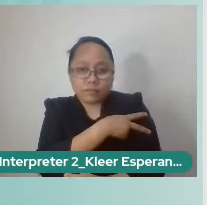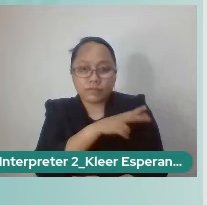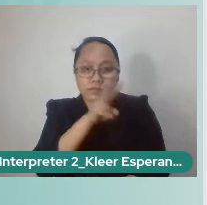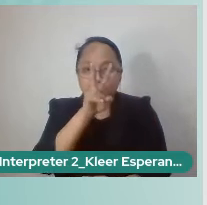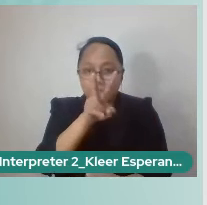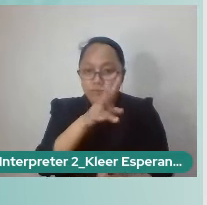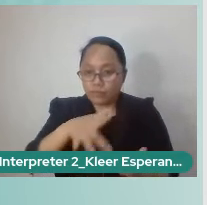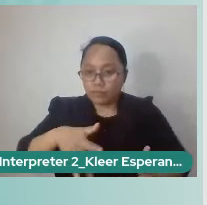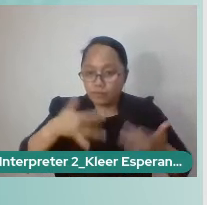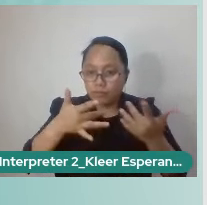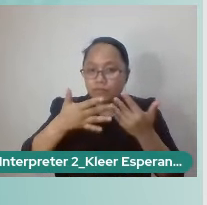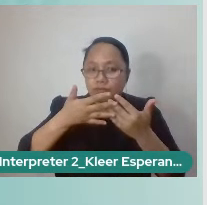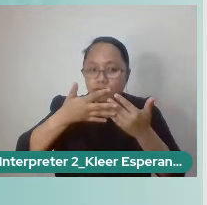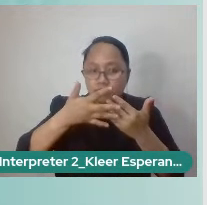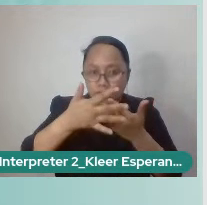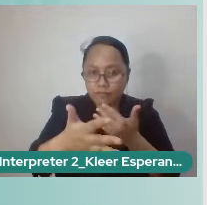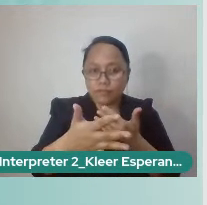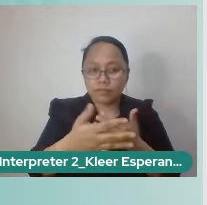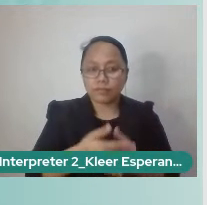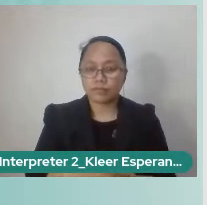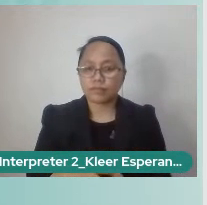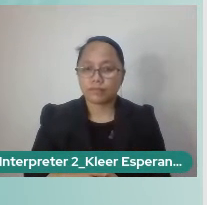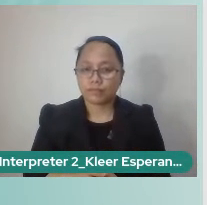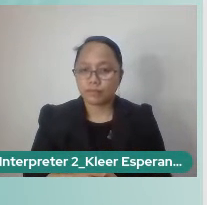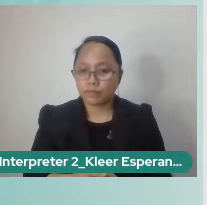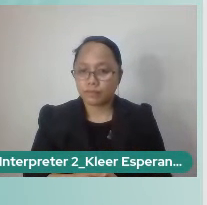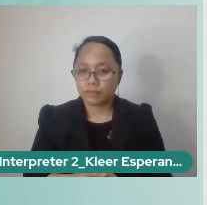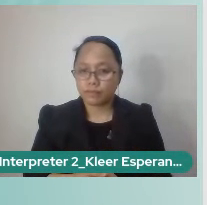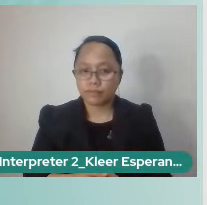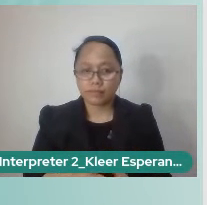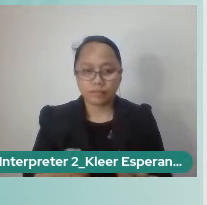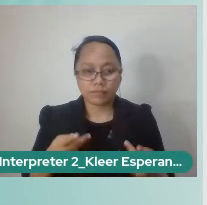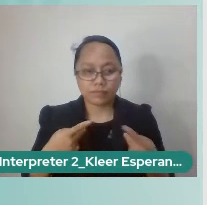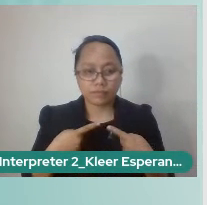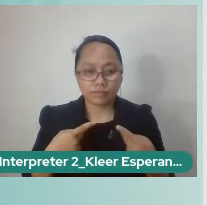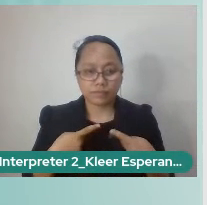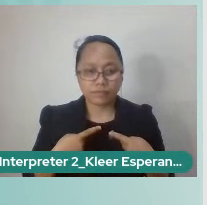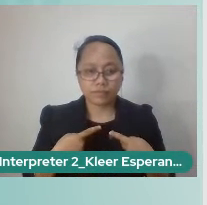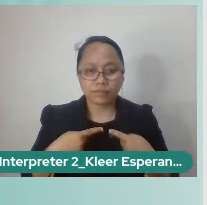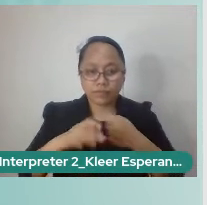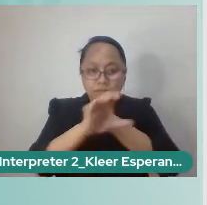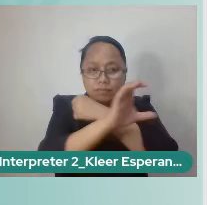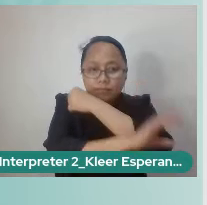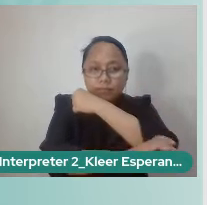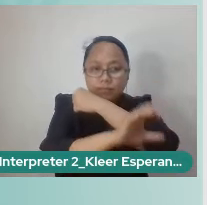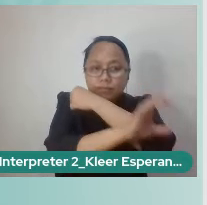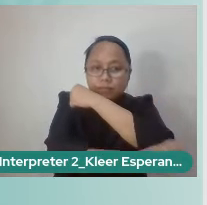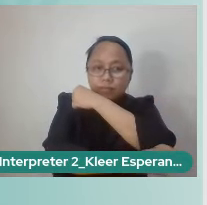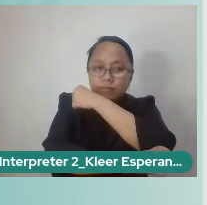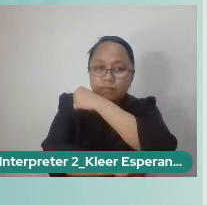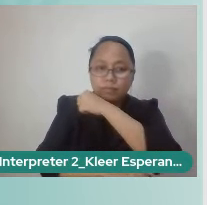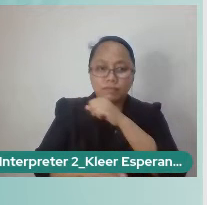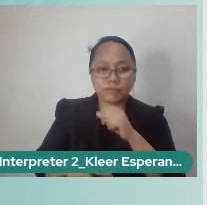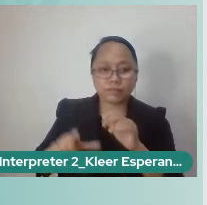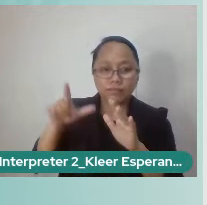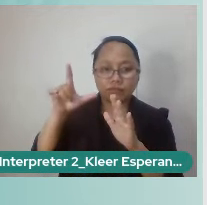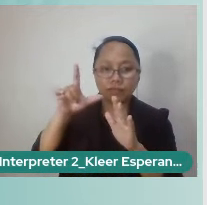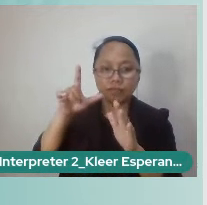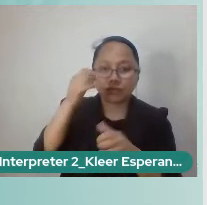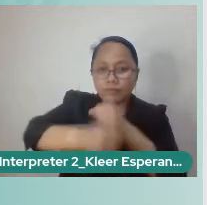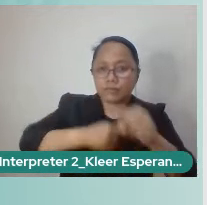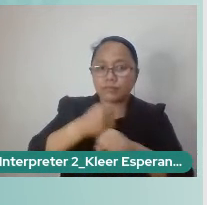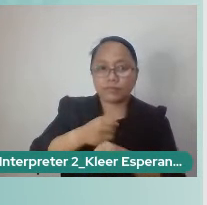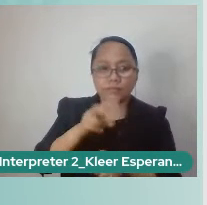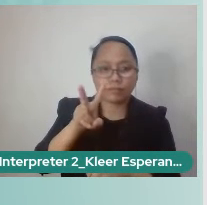for cervical cancer rates across 78 low and middle income countries. And the starting point is the year 2020 noted on the